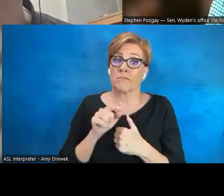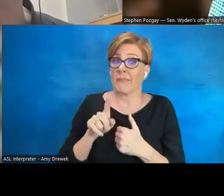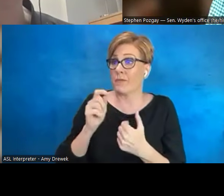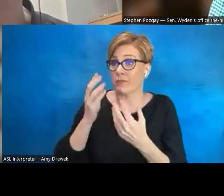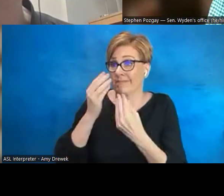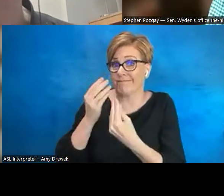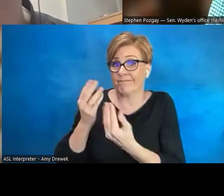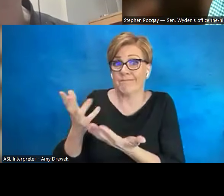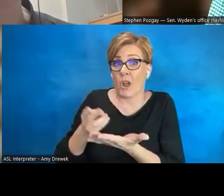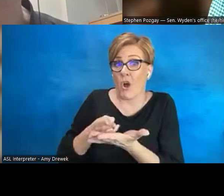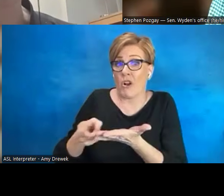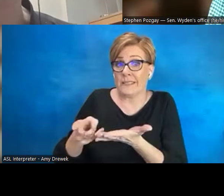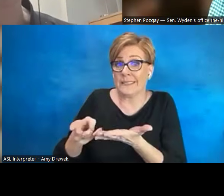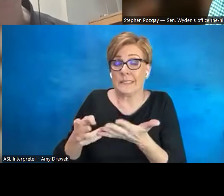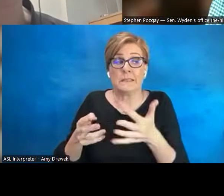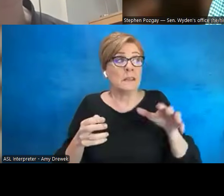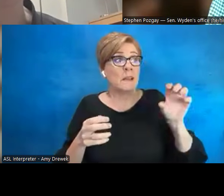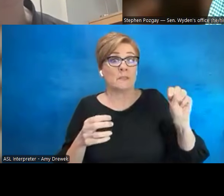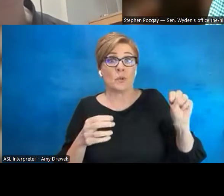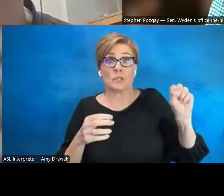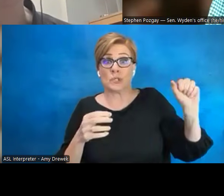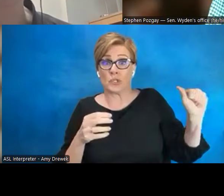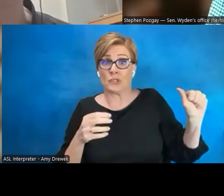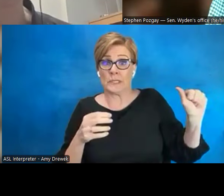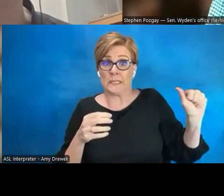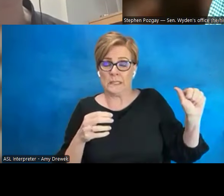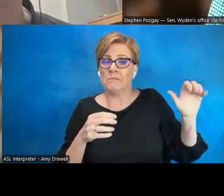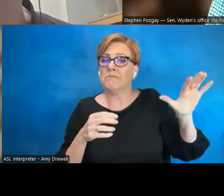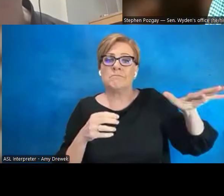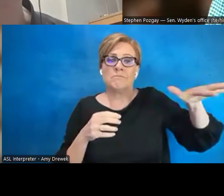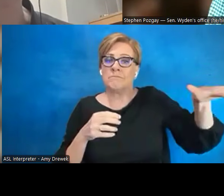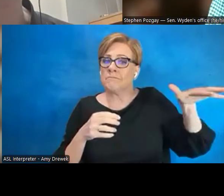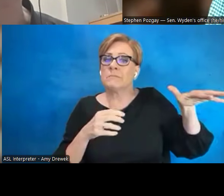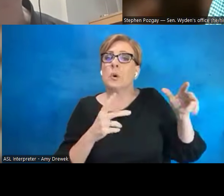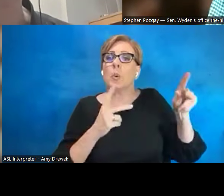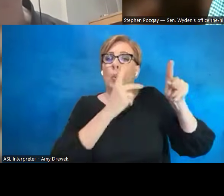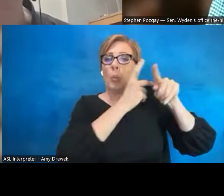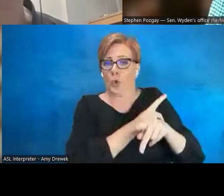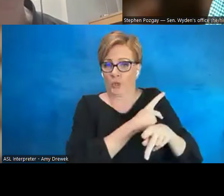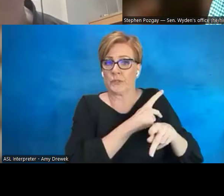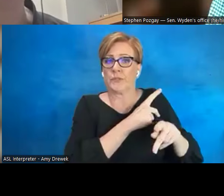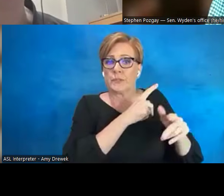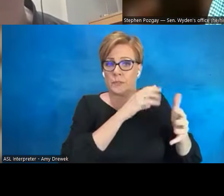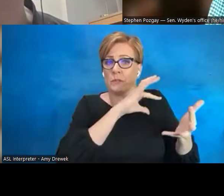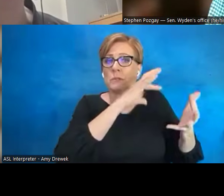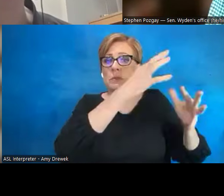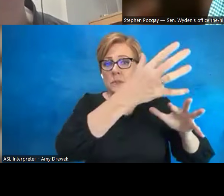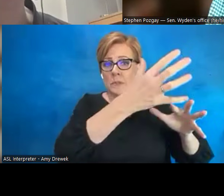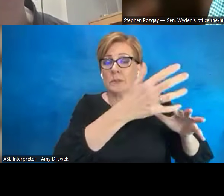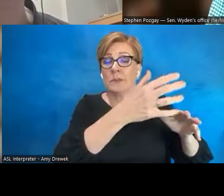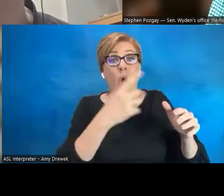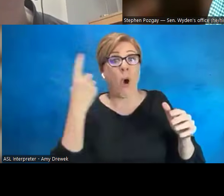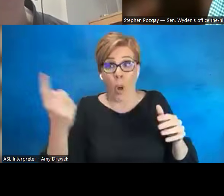chaotic at Social Security. It's always hard to navigate, but it's been particularly hard so that they have